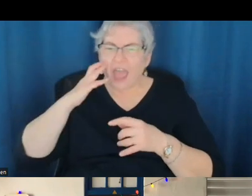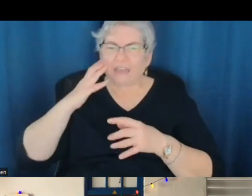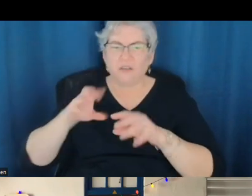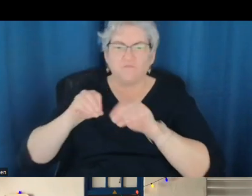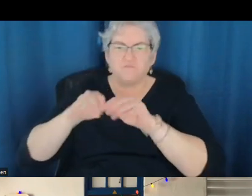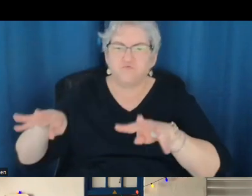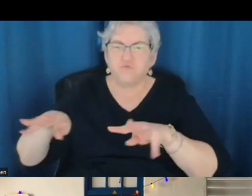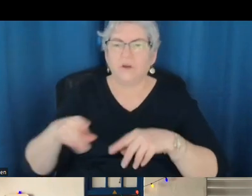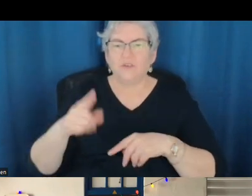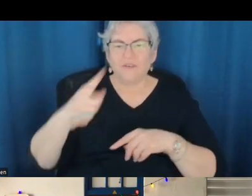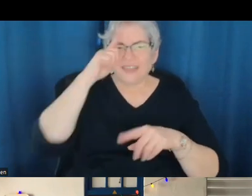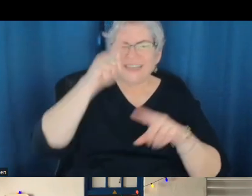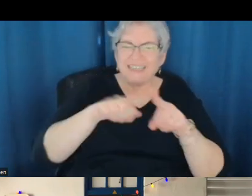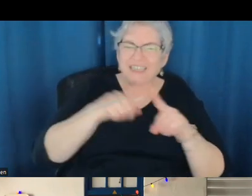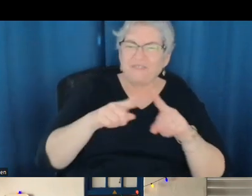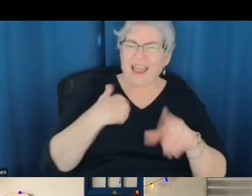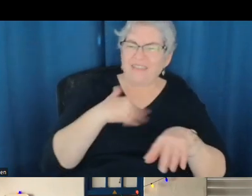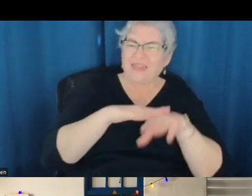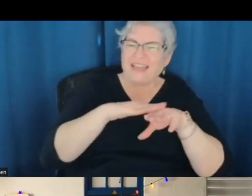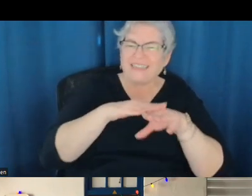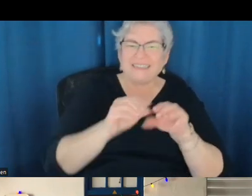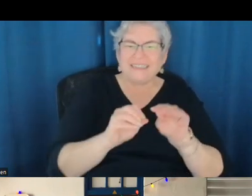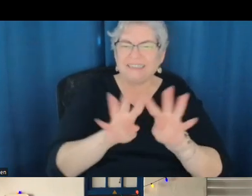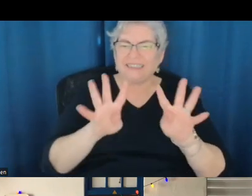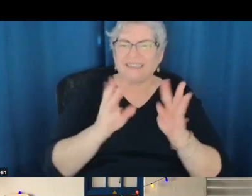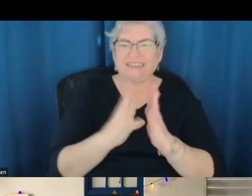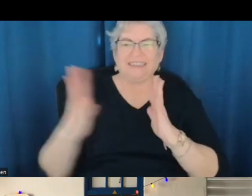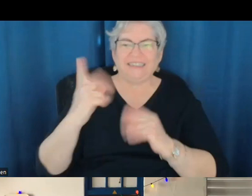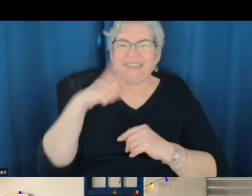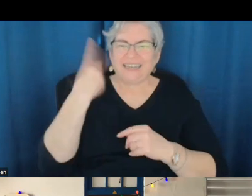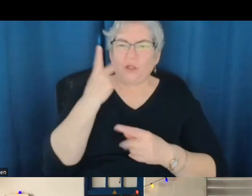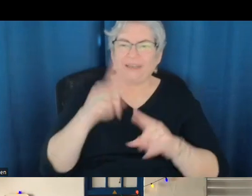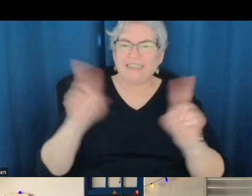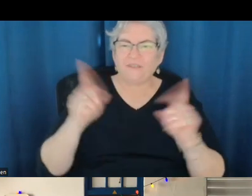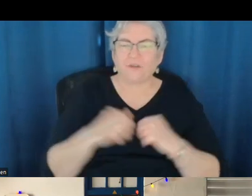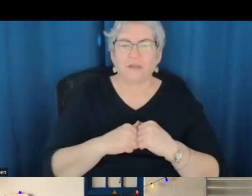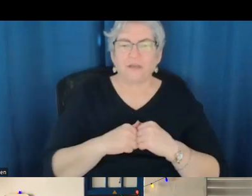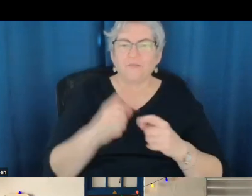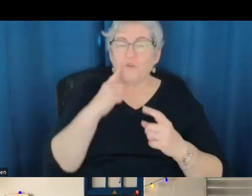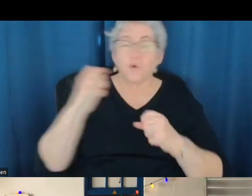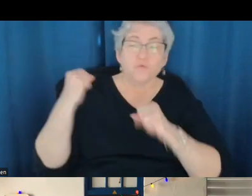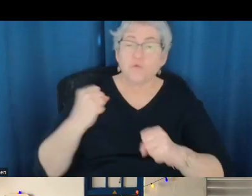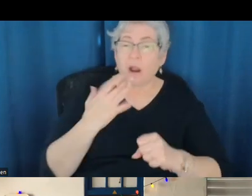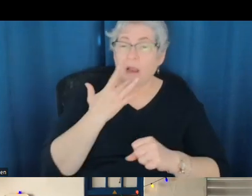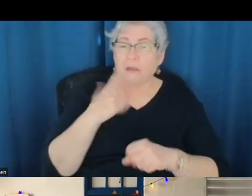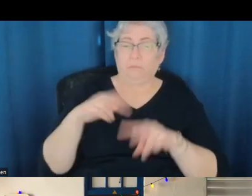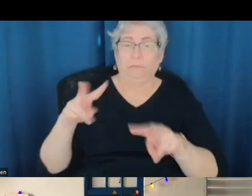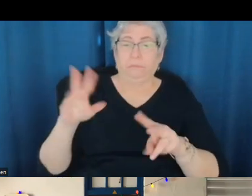select a variety of textures so that there is a balance. Just as too many bold colors can be